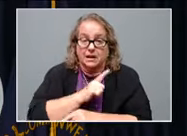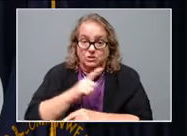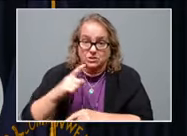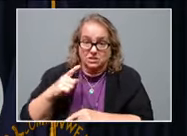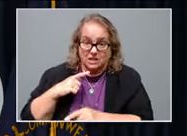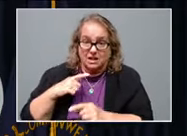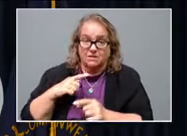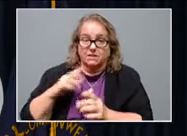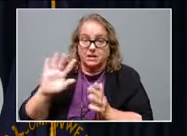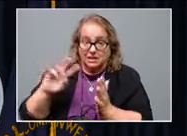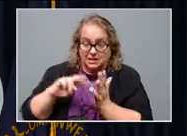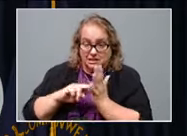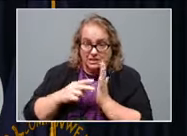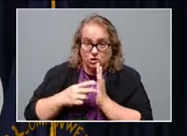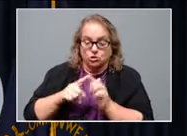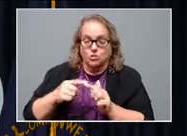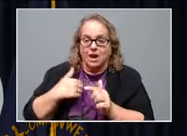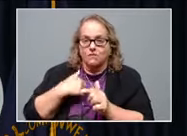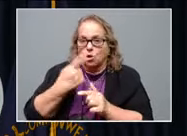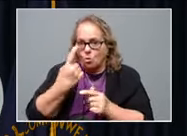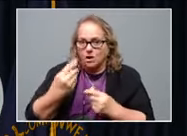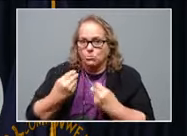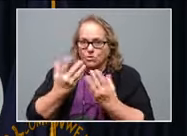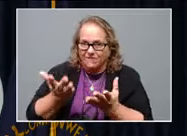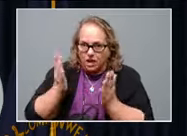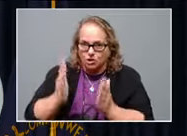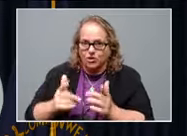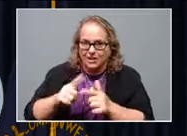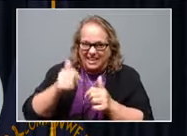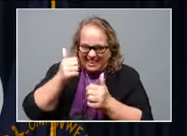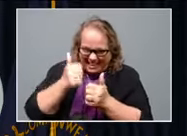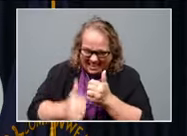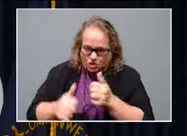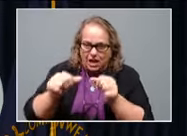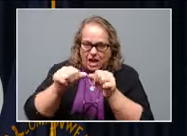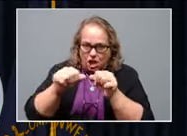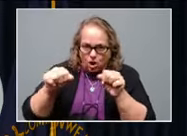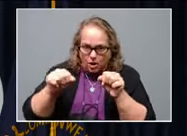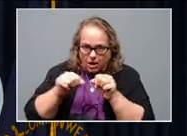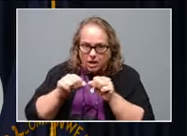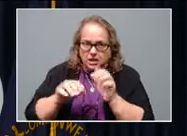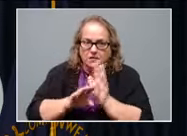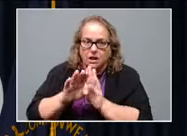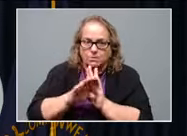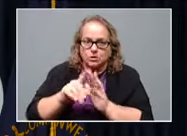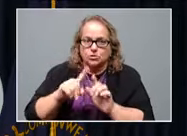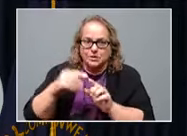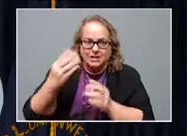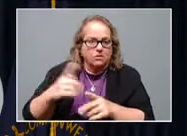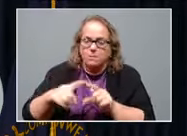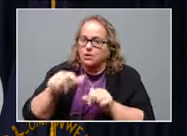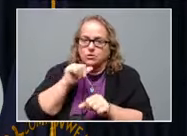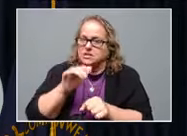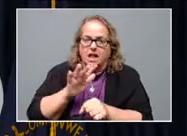in each of the area development districts, but there's not going to be enough anywhere.